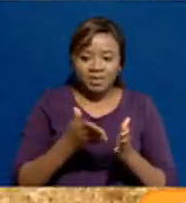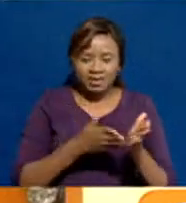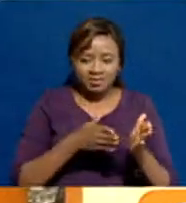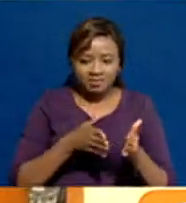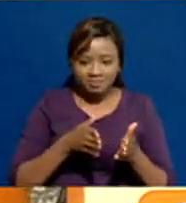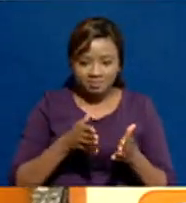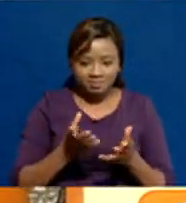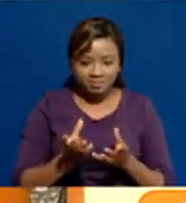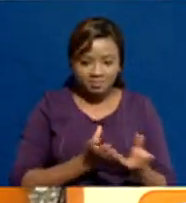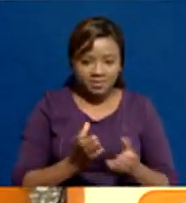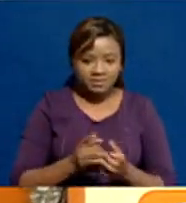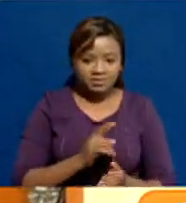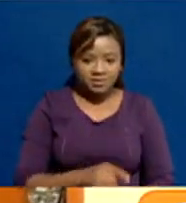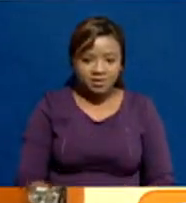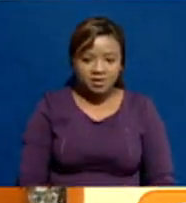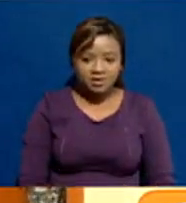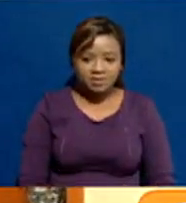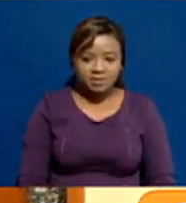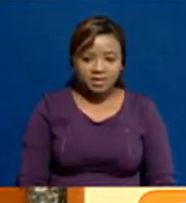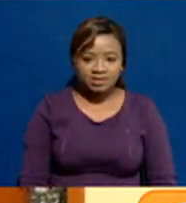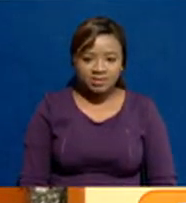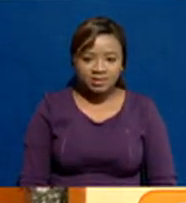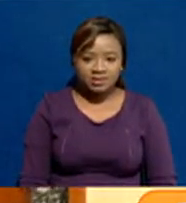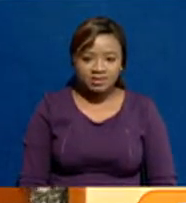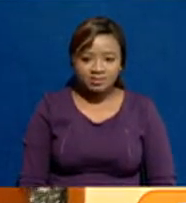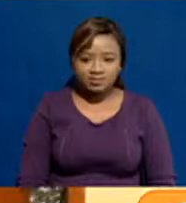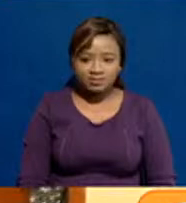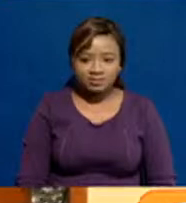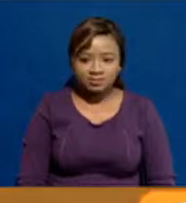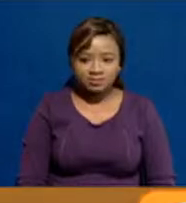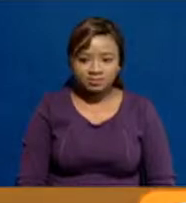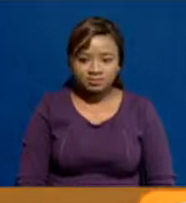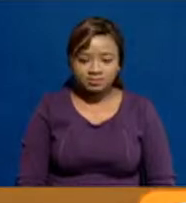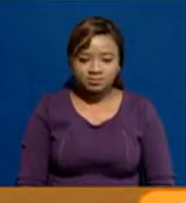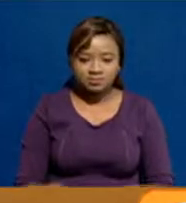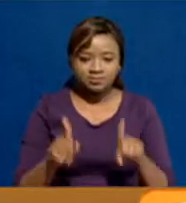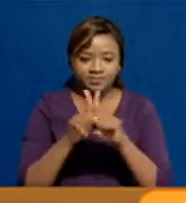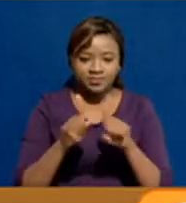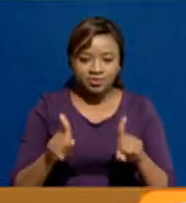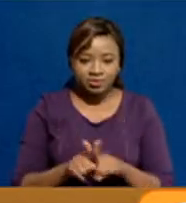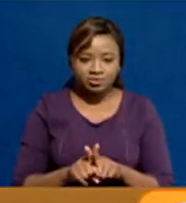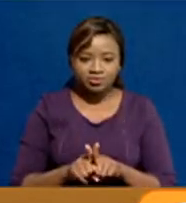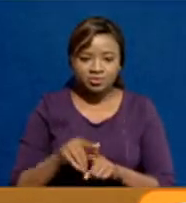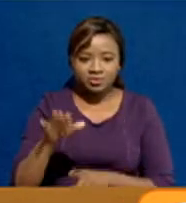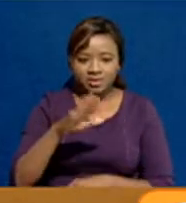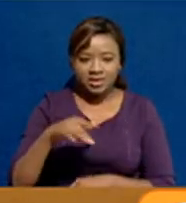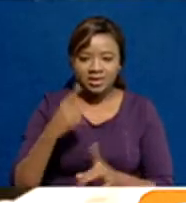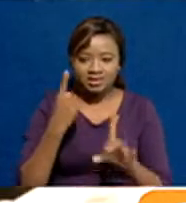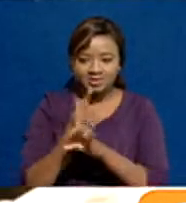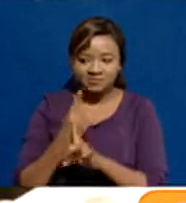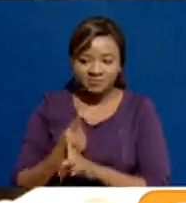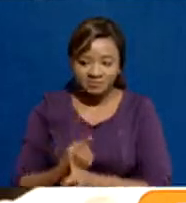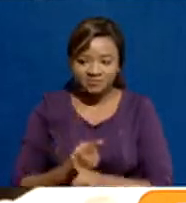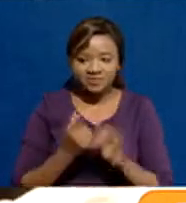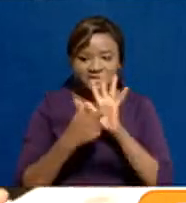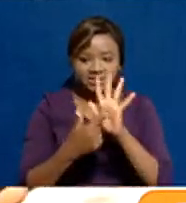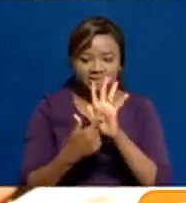knowledge, not just to university students from the area, but exhibitors from around the world. Serikali kitufanya